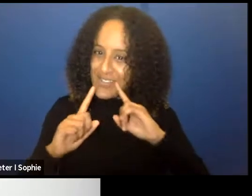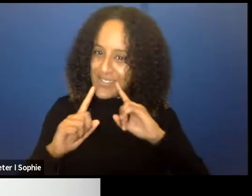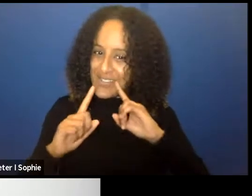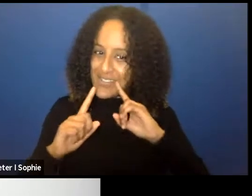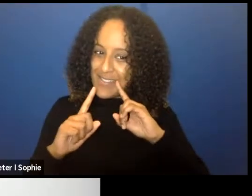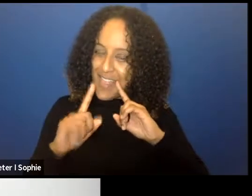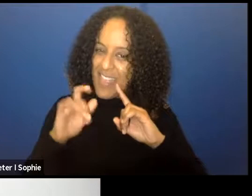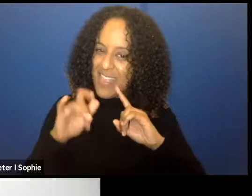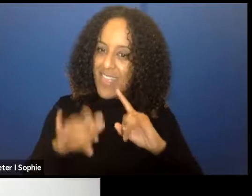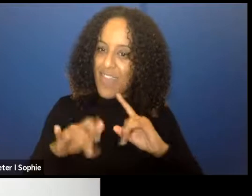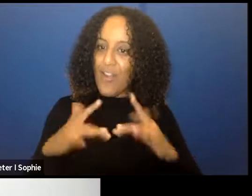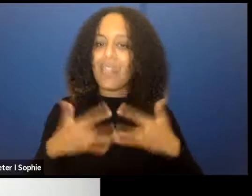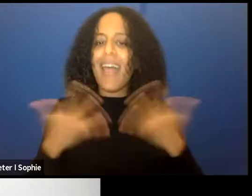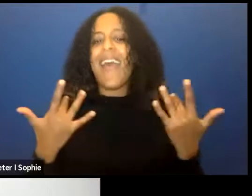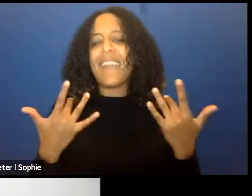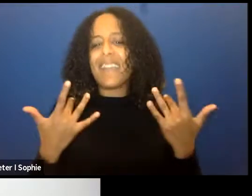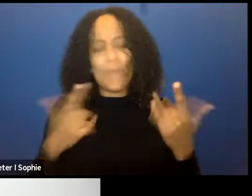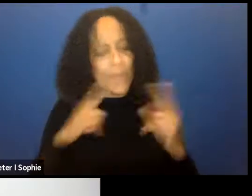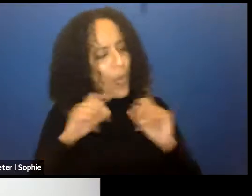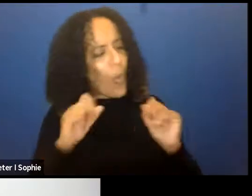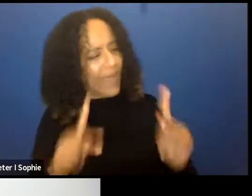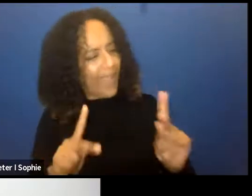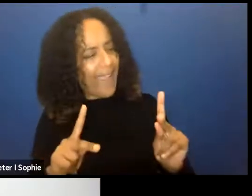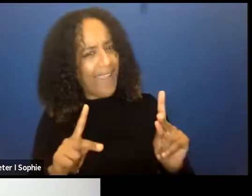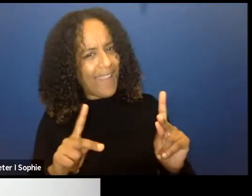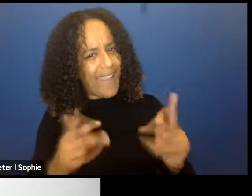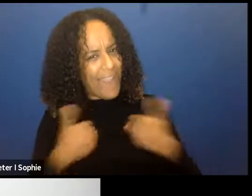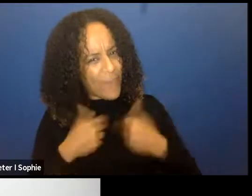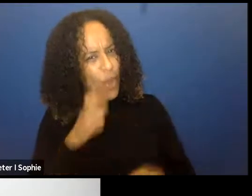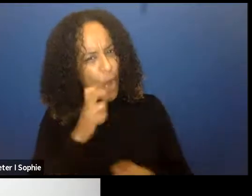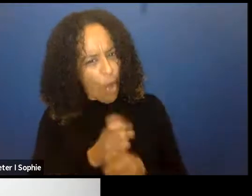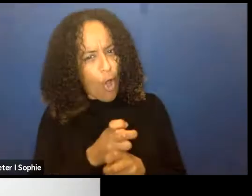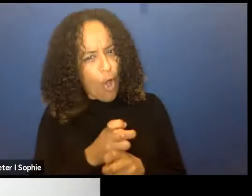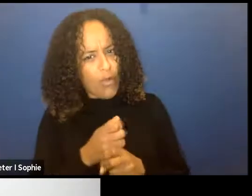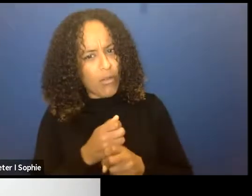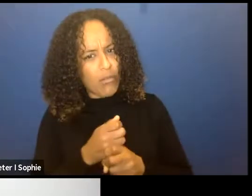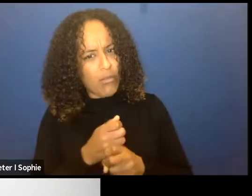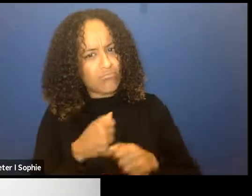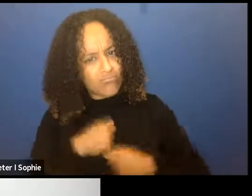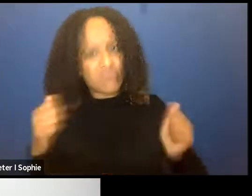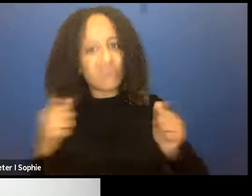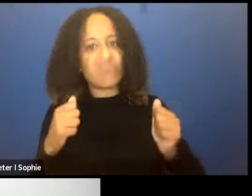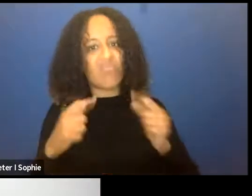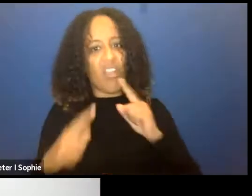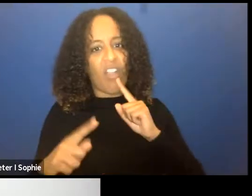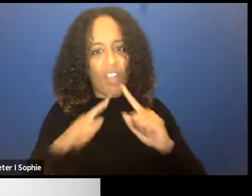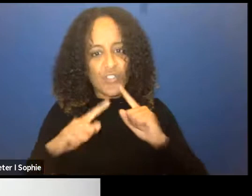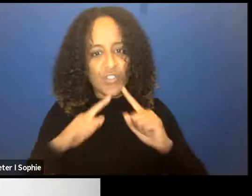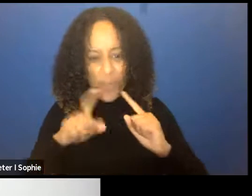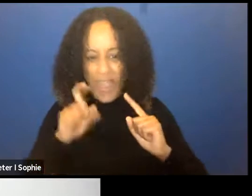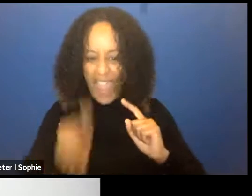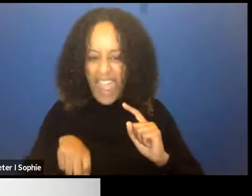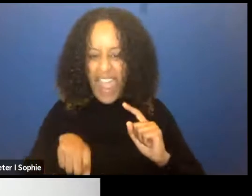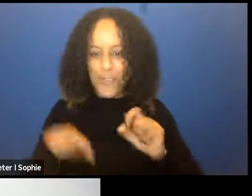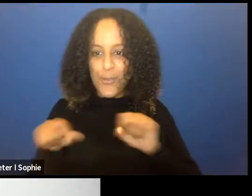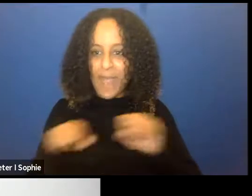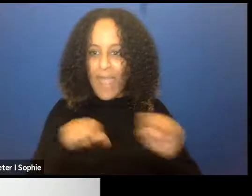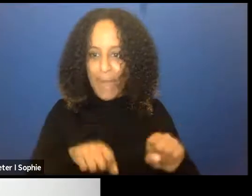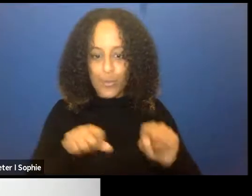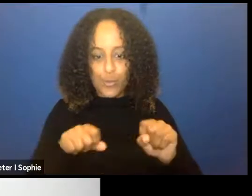that are light, and be okay having hard conversations. Like, I think we have to be able to